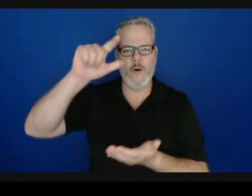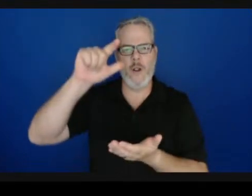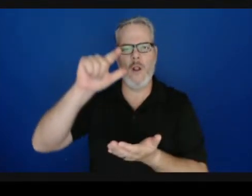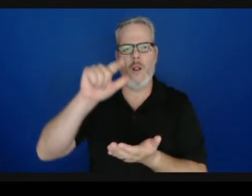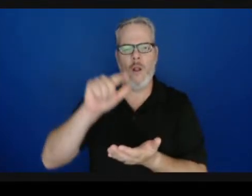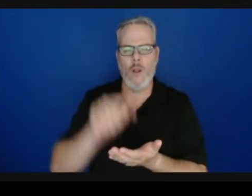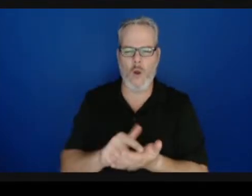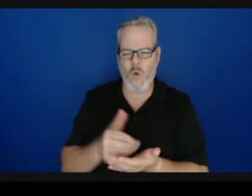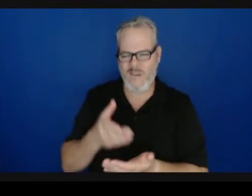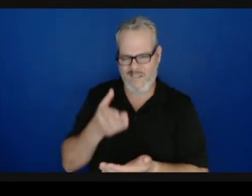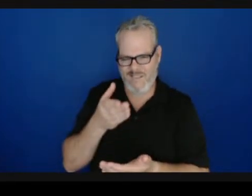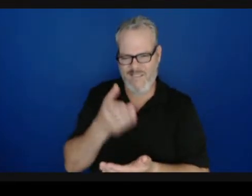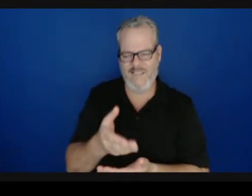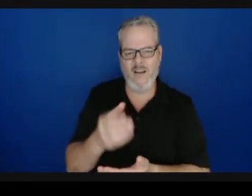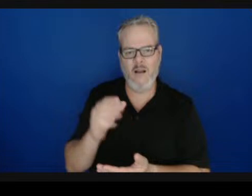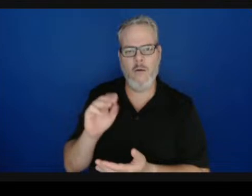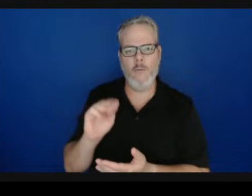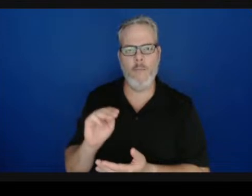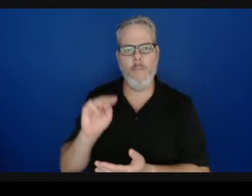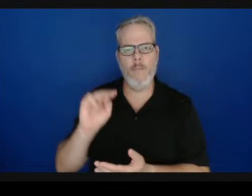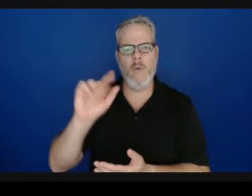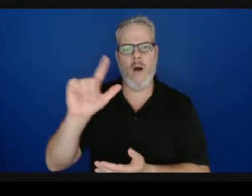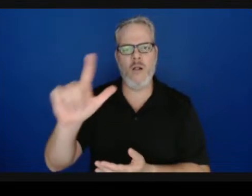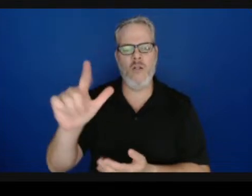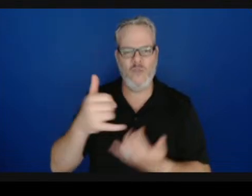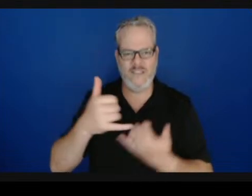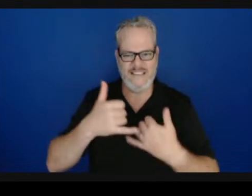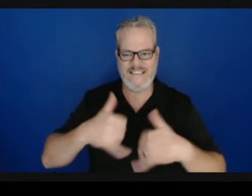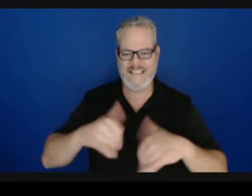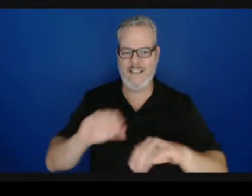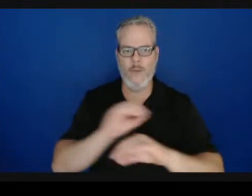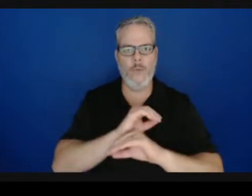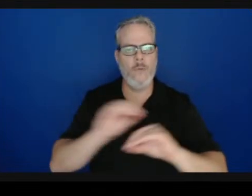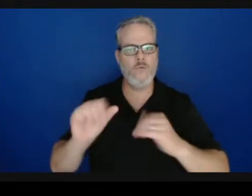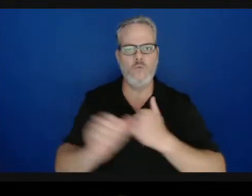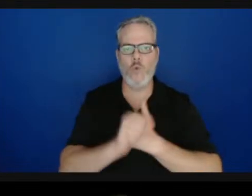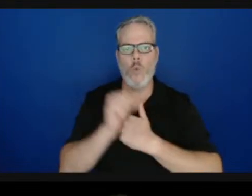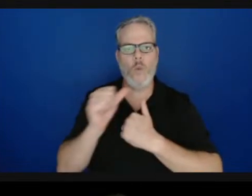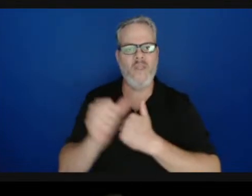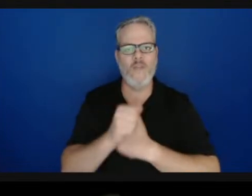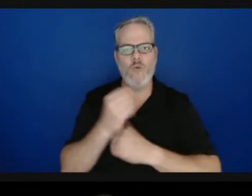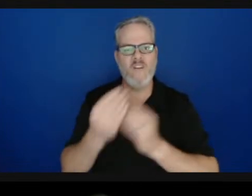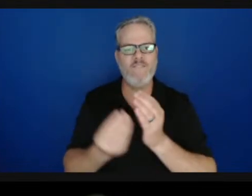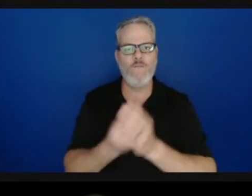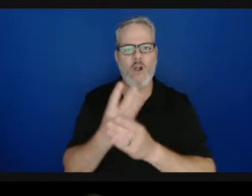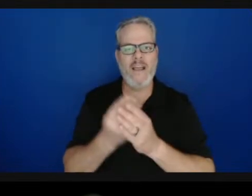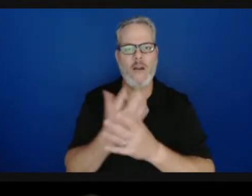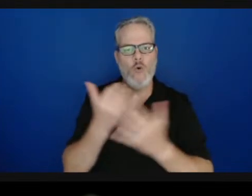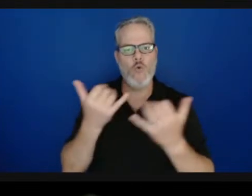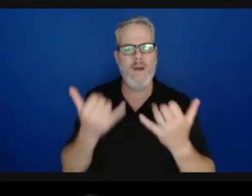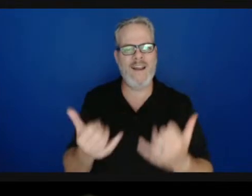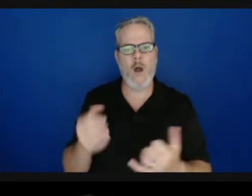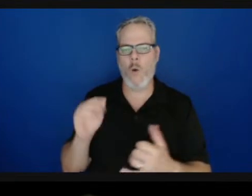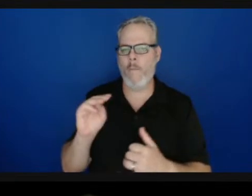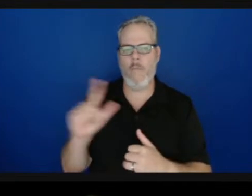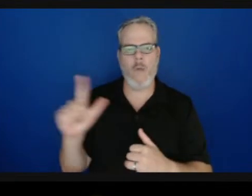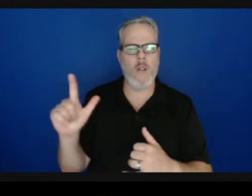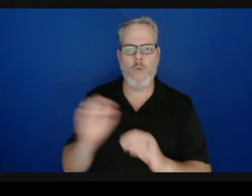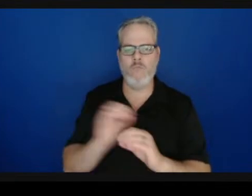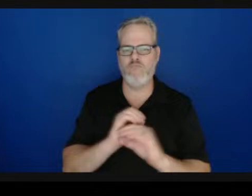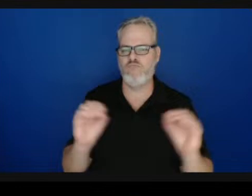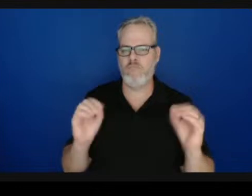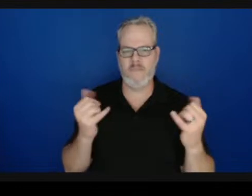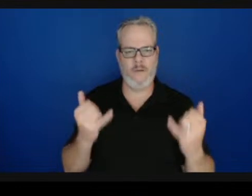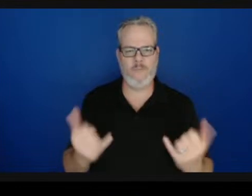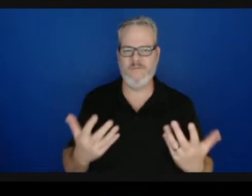of background interest because there's no threat from the volcano right now or any time in the near future.